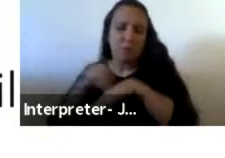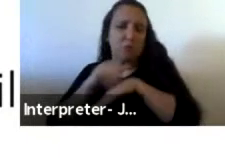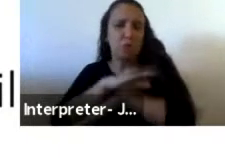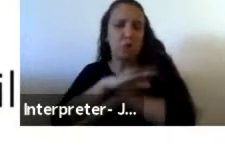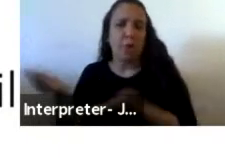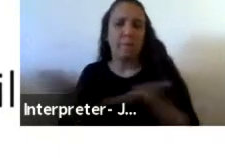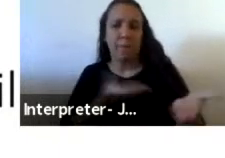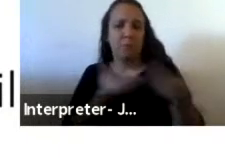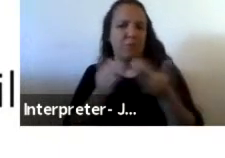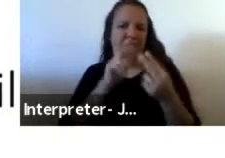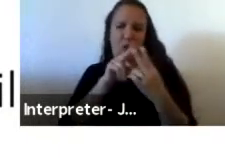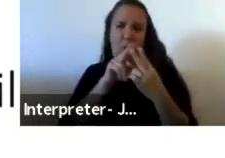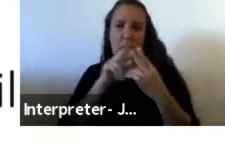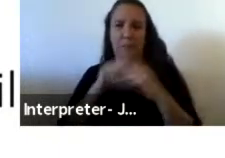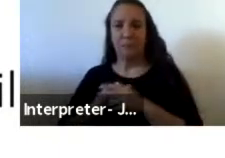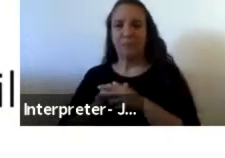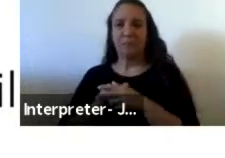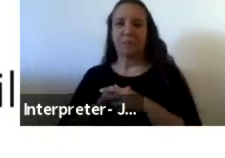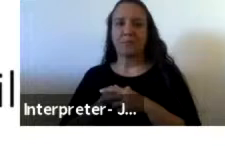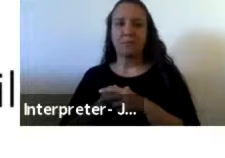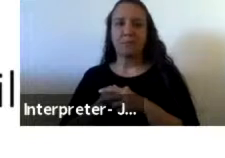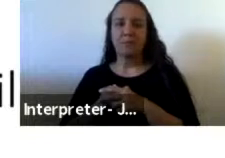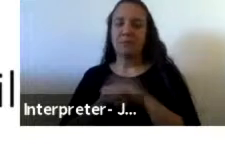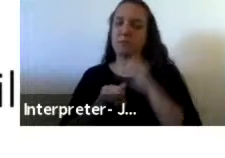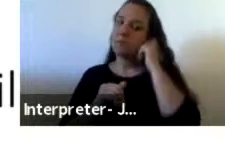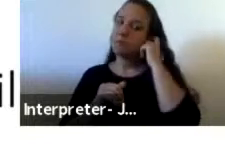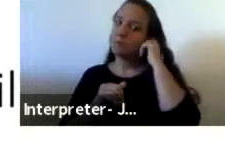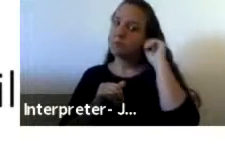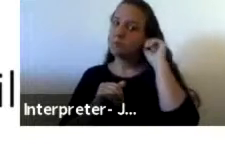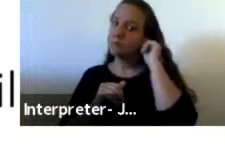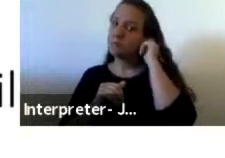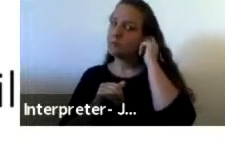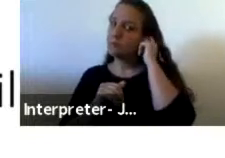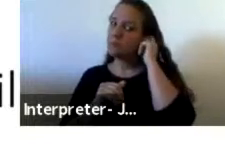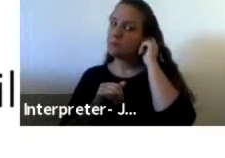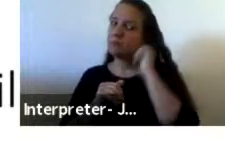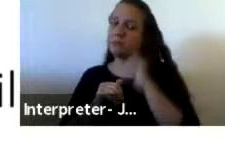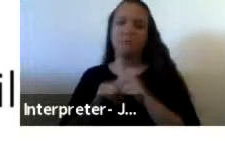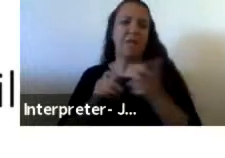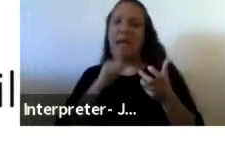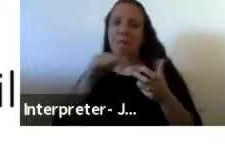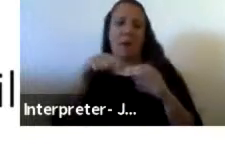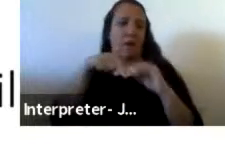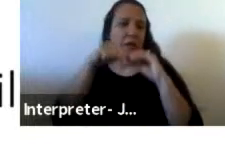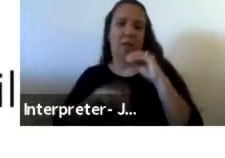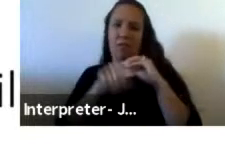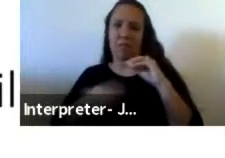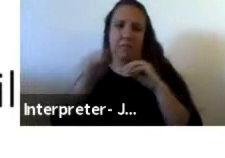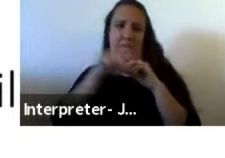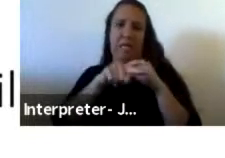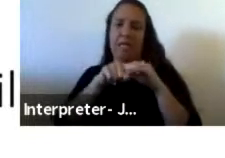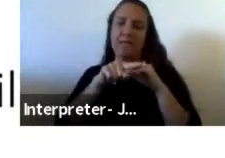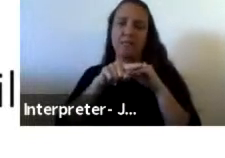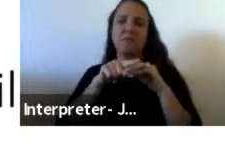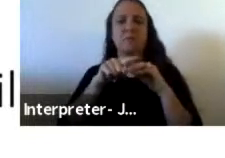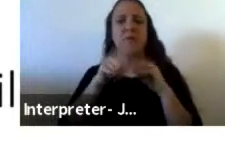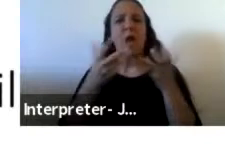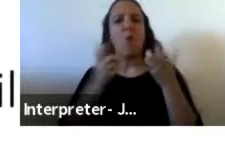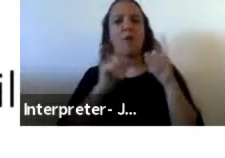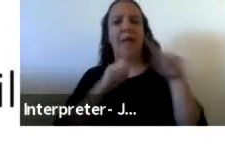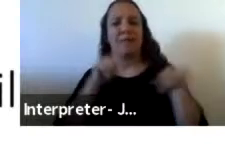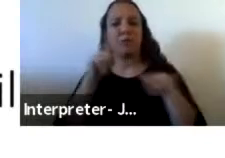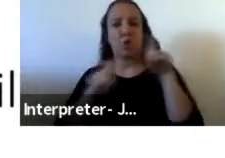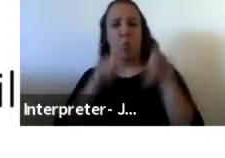opportunity. So I'm not going to go too much into some of these traits, because I definitely want to go ahead and answer questions. Once again, if you have any questions, you know,